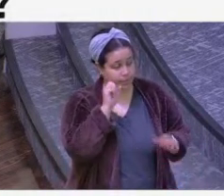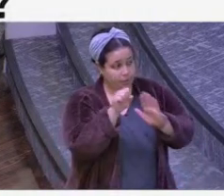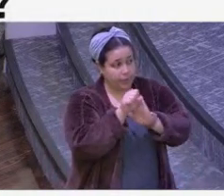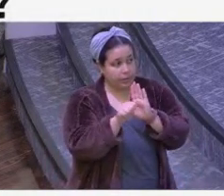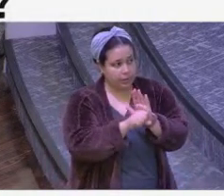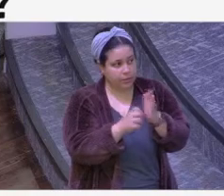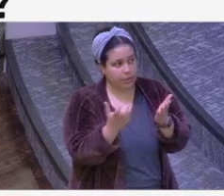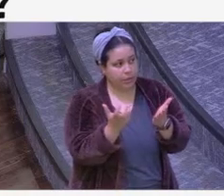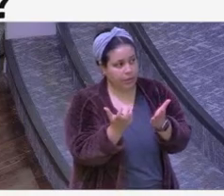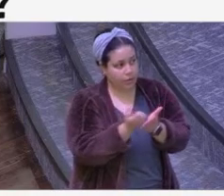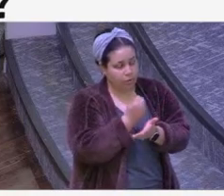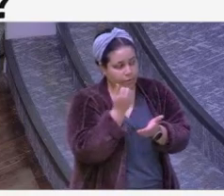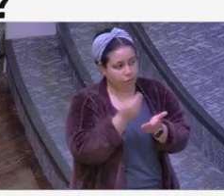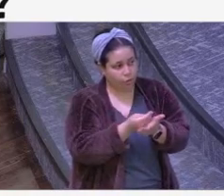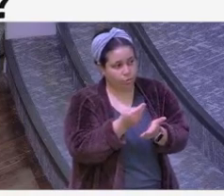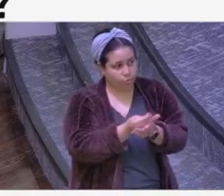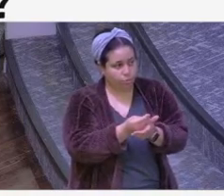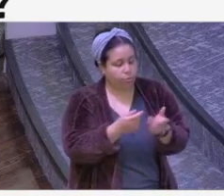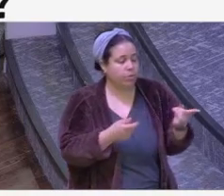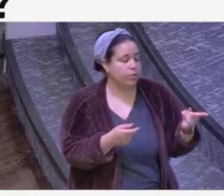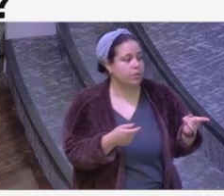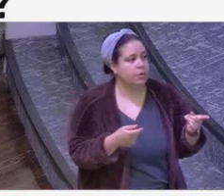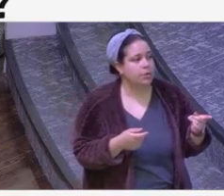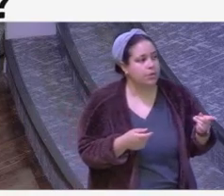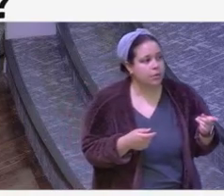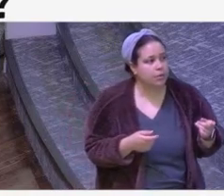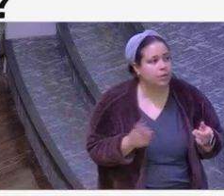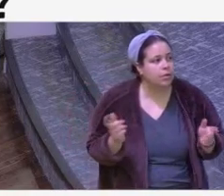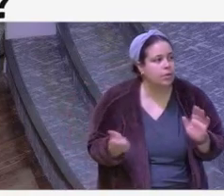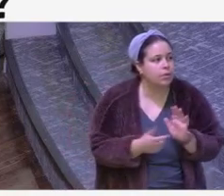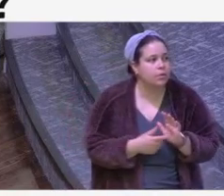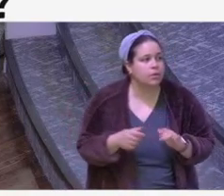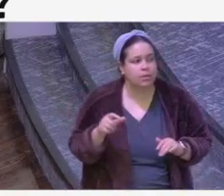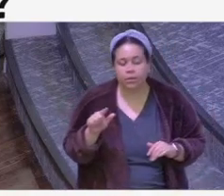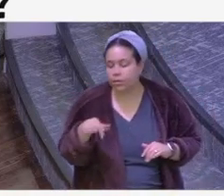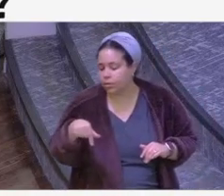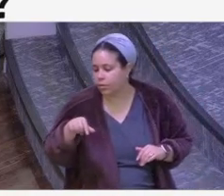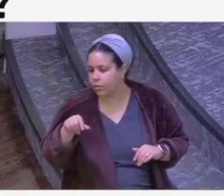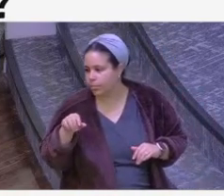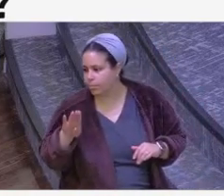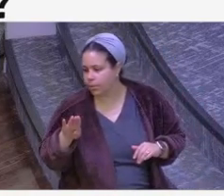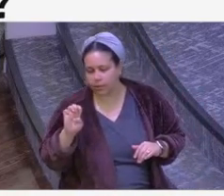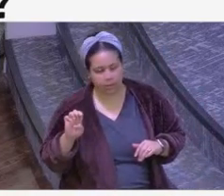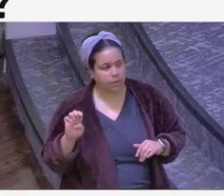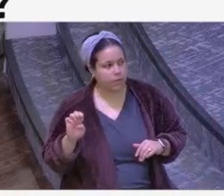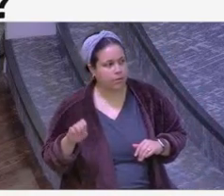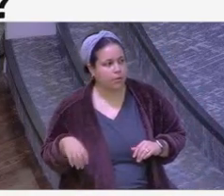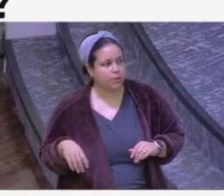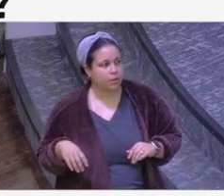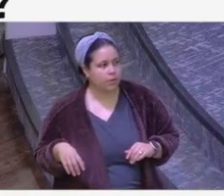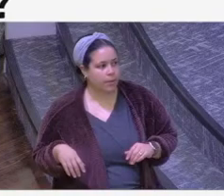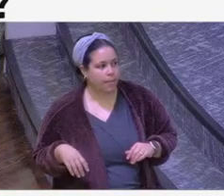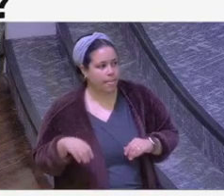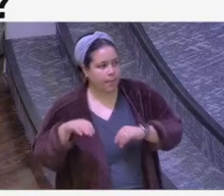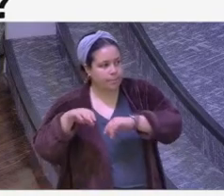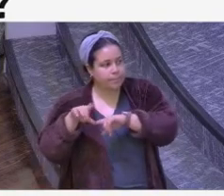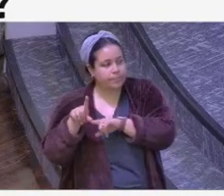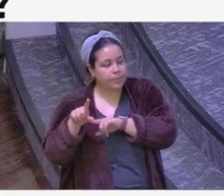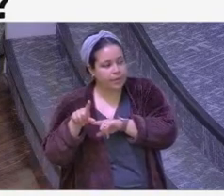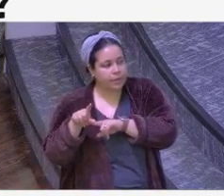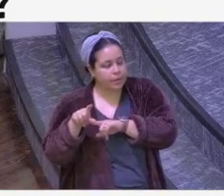basic education, or QBE, as we'll refer to it through the rest of the presentation. Dr. Blankenship actually ran across this video. It's